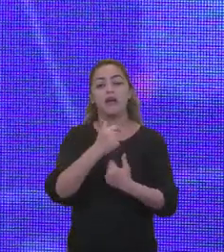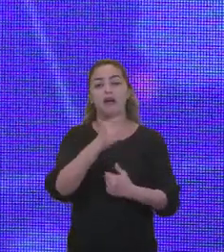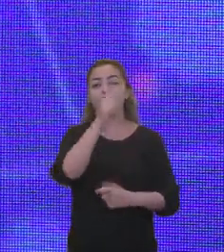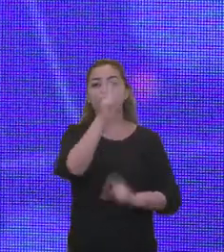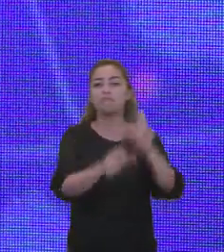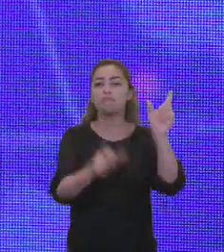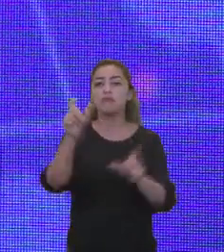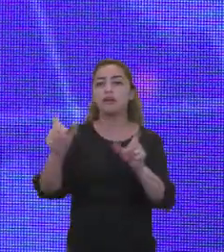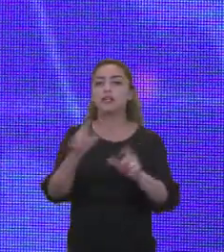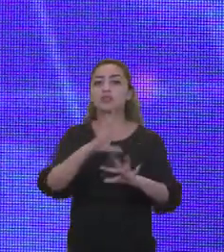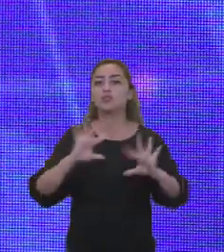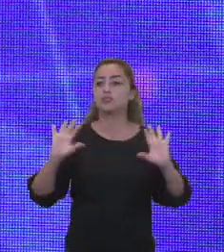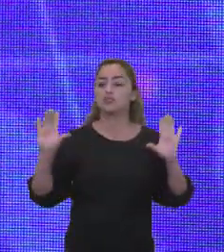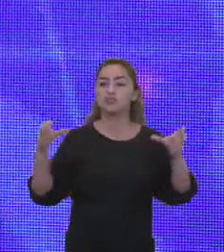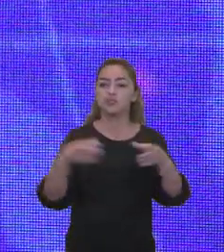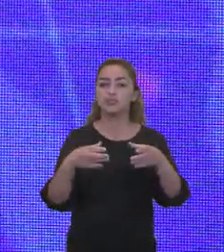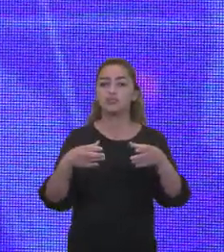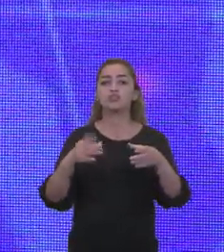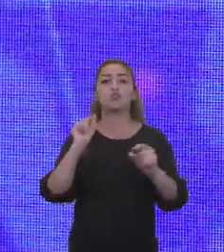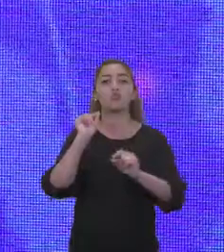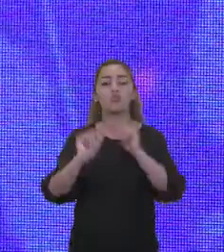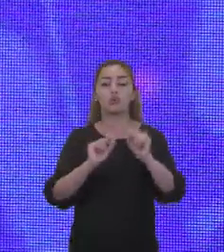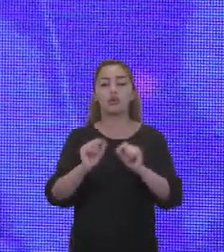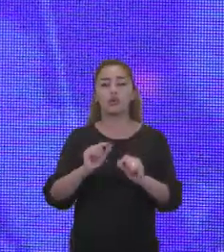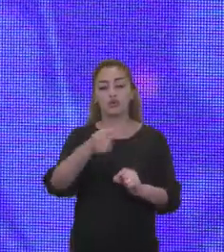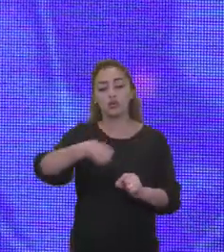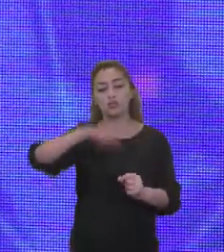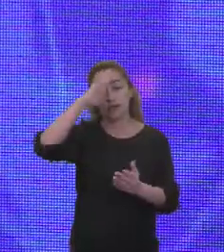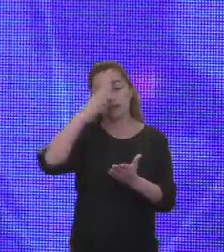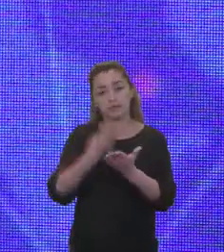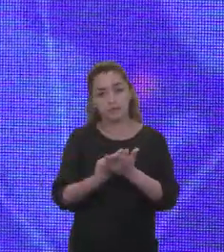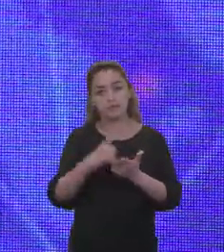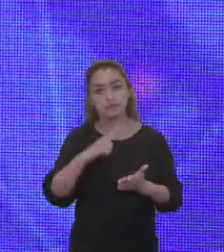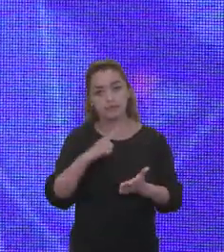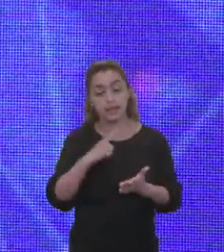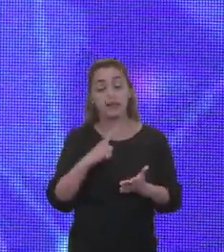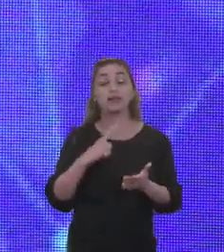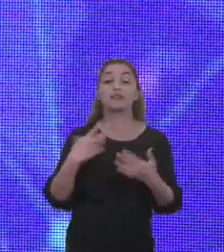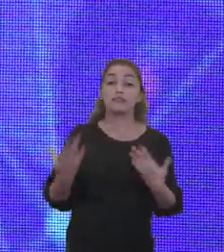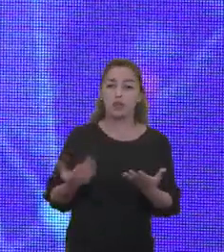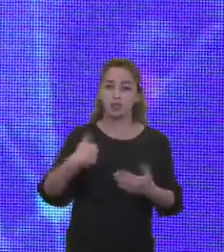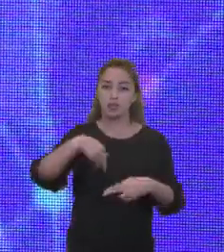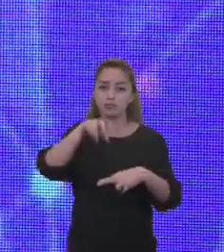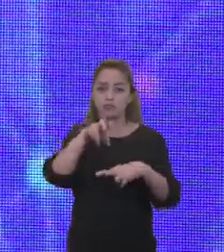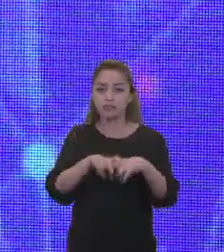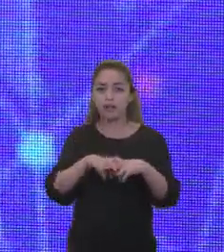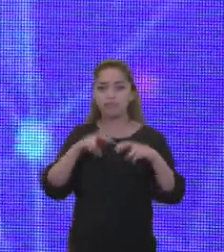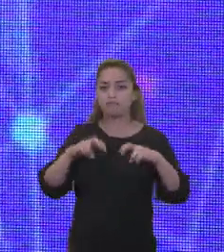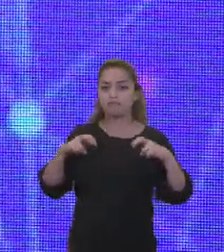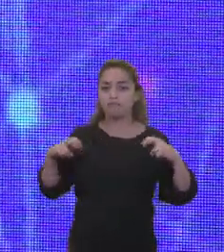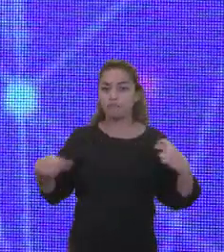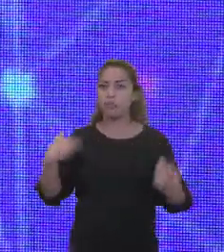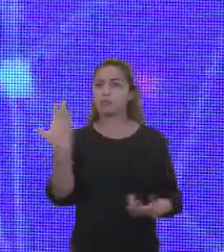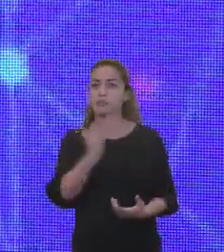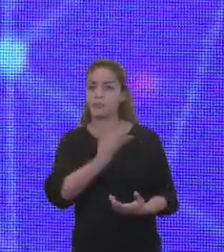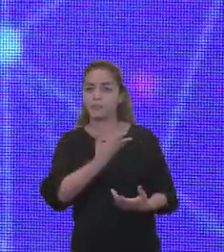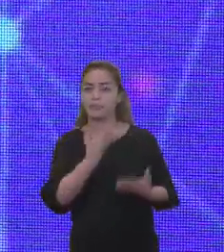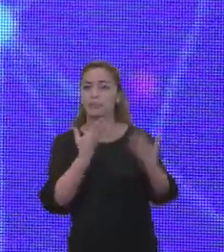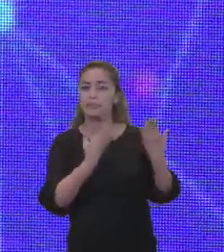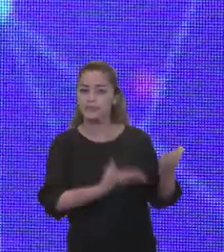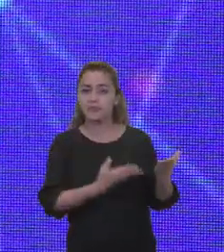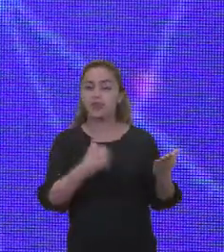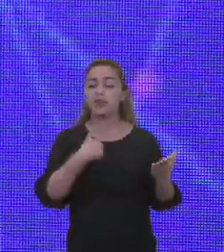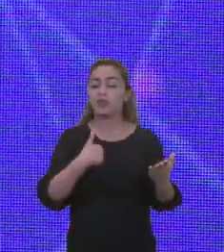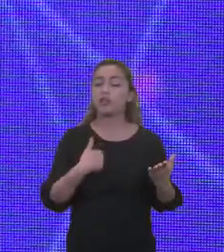we must support those who are who share with us the cause we believe on. And next to me